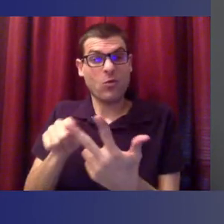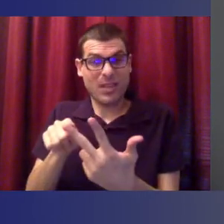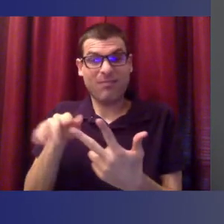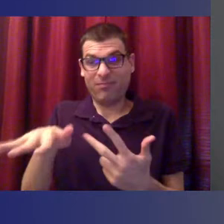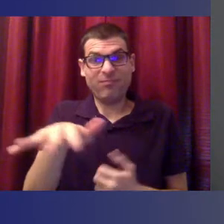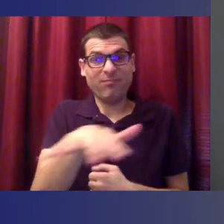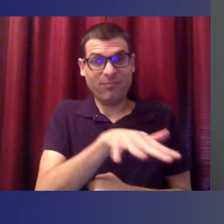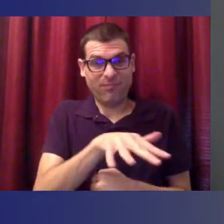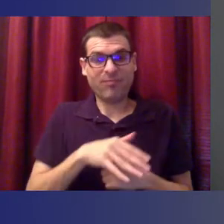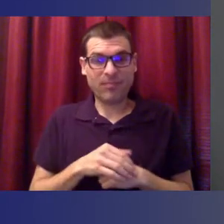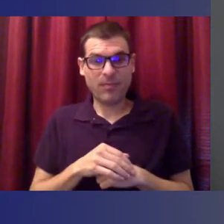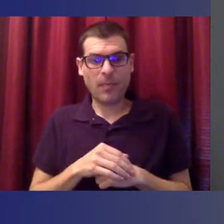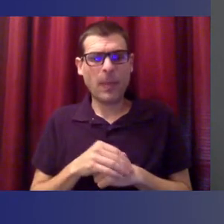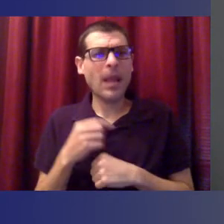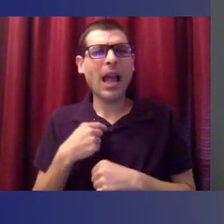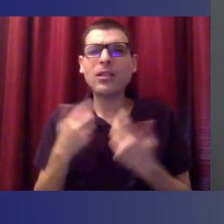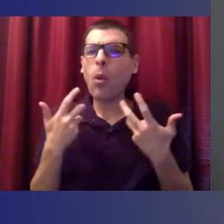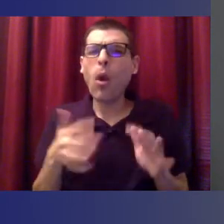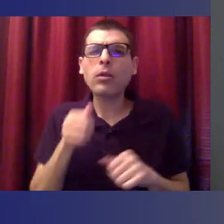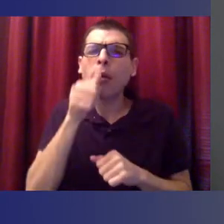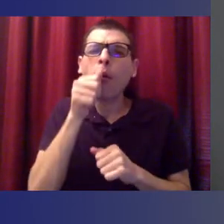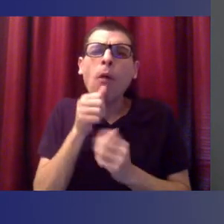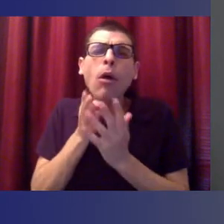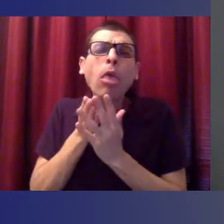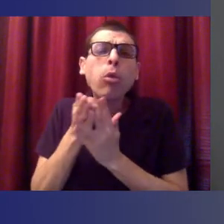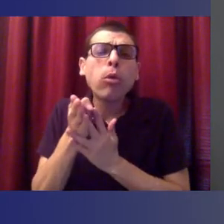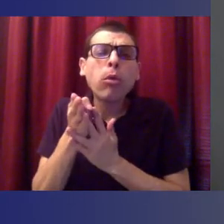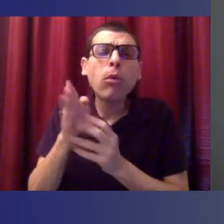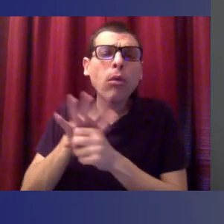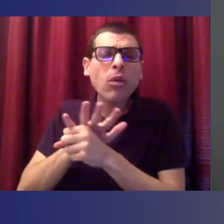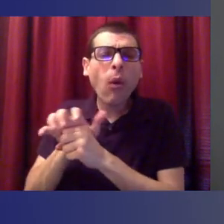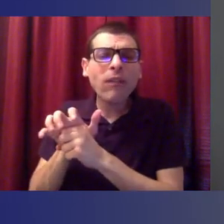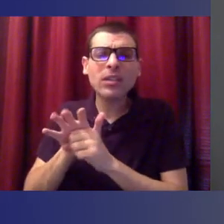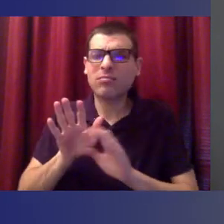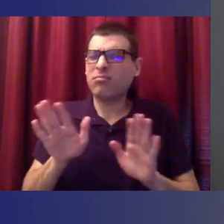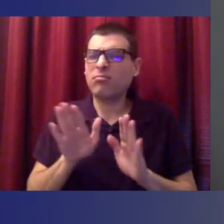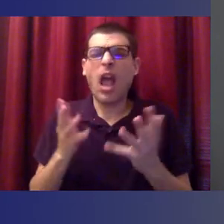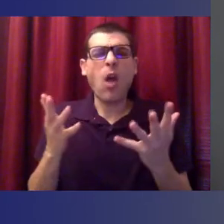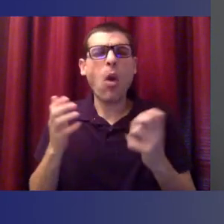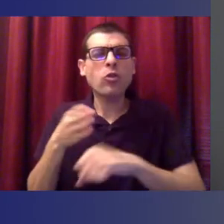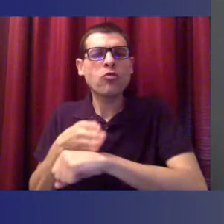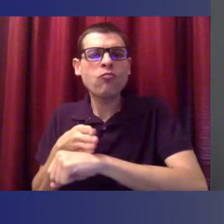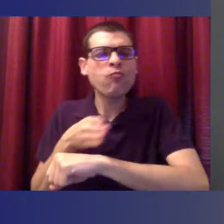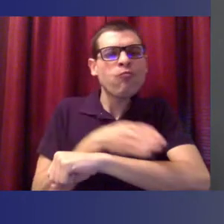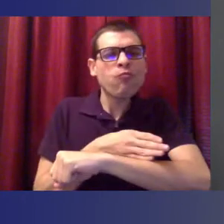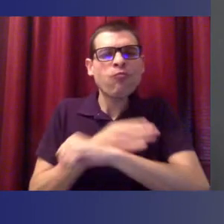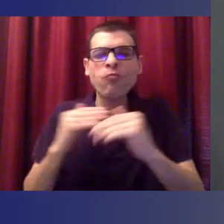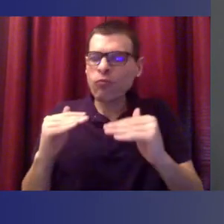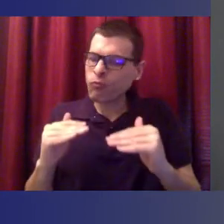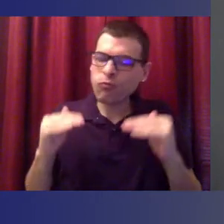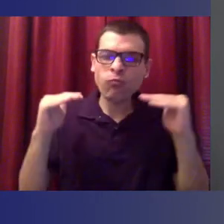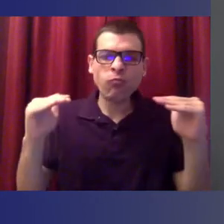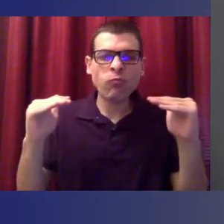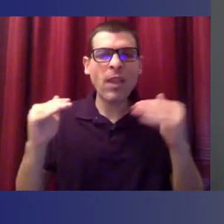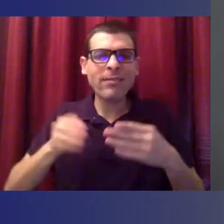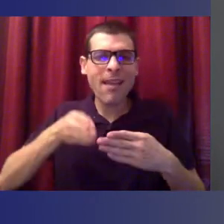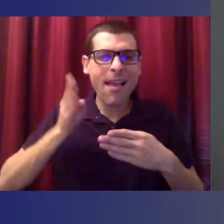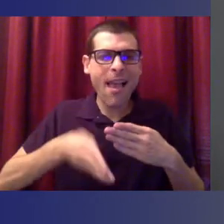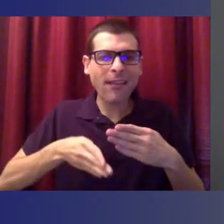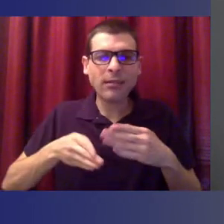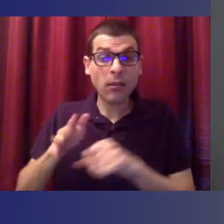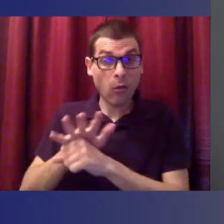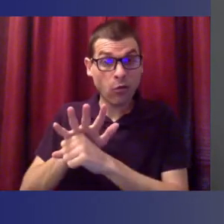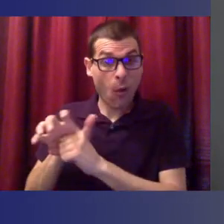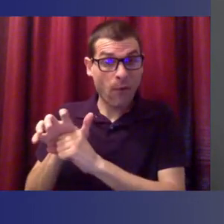getting through COVID, but it's about moving forward with renewed determination and ensuring that our